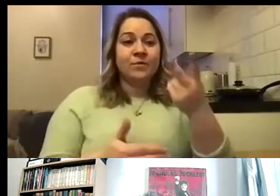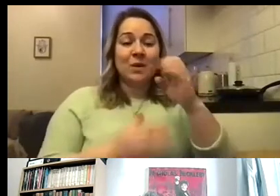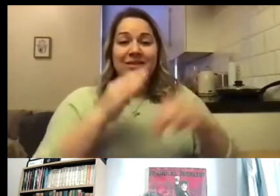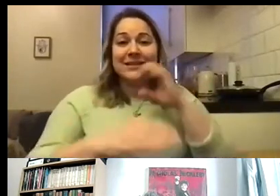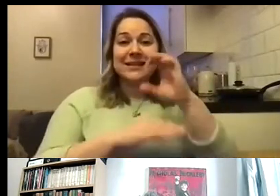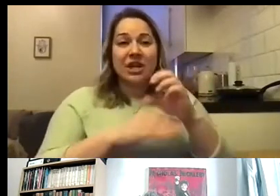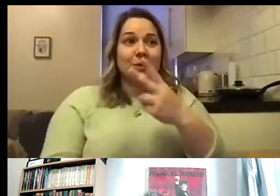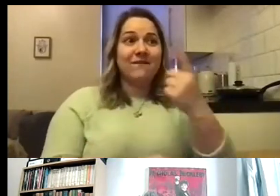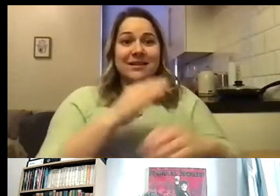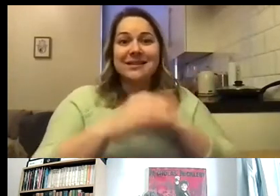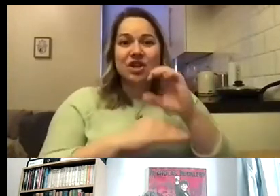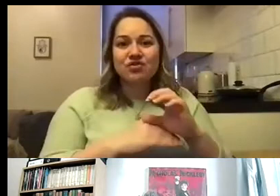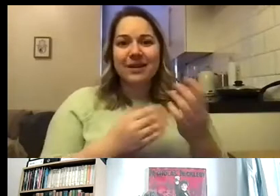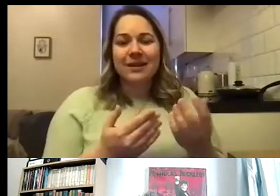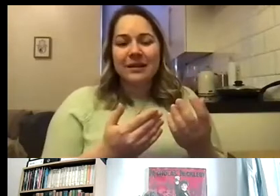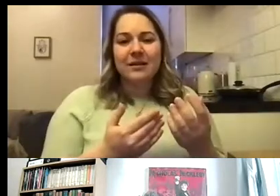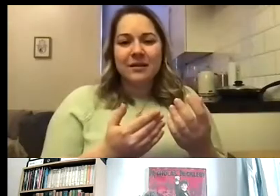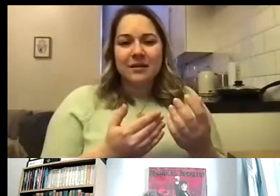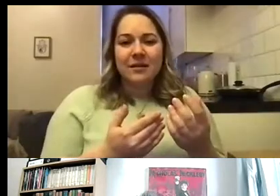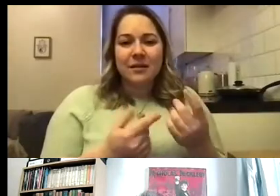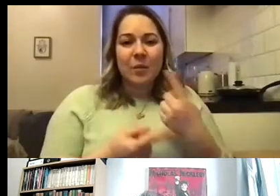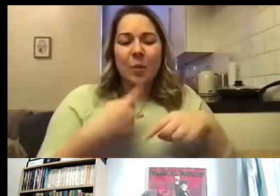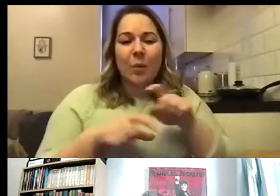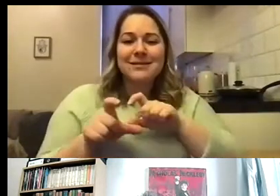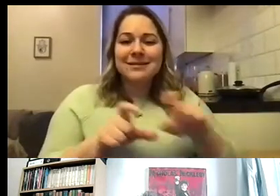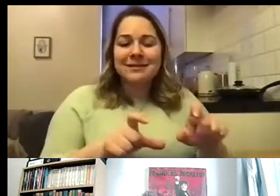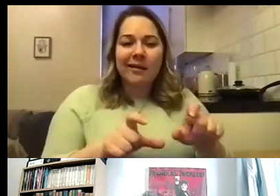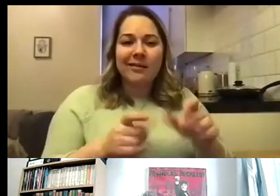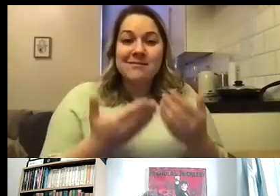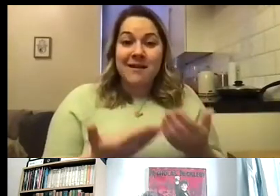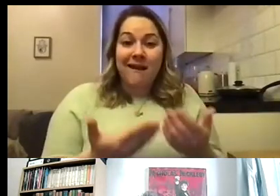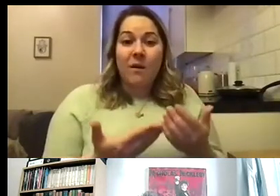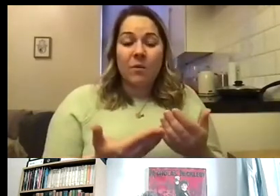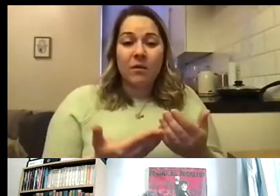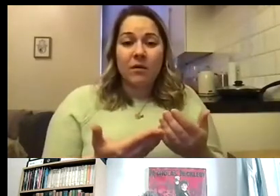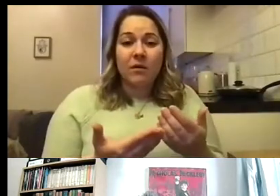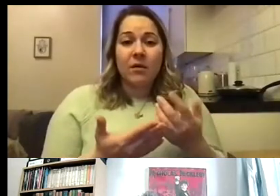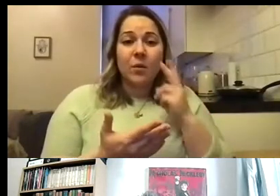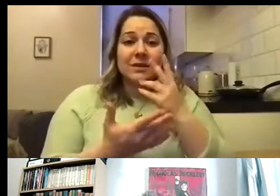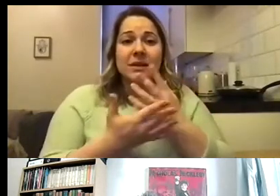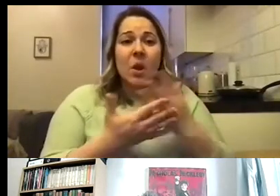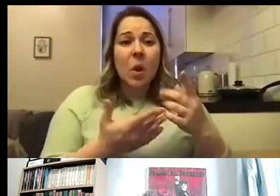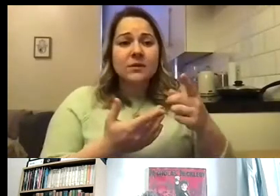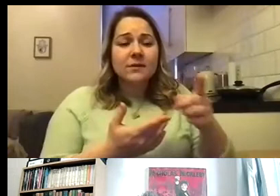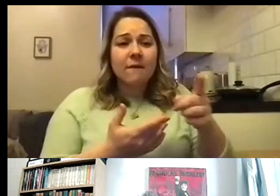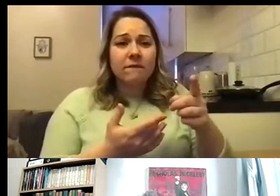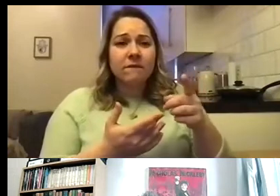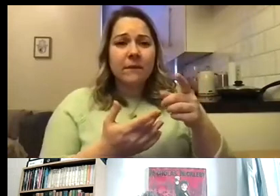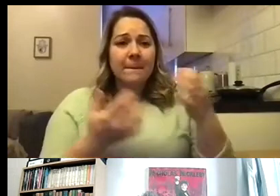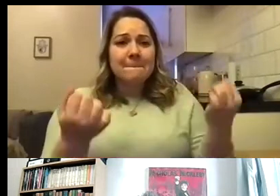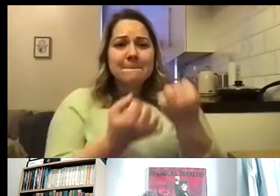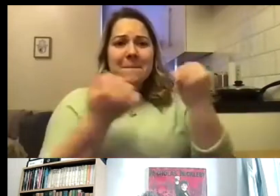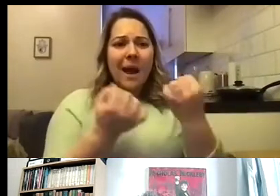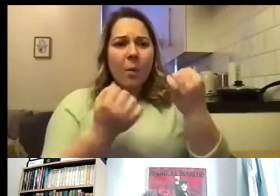century. And it is very much, we are still at a situation where we see a lot of reverence for hierarchy and power